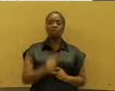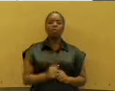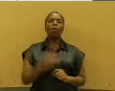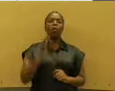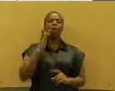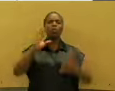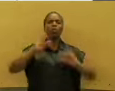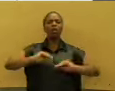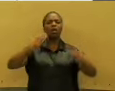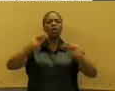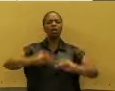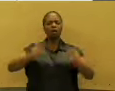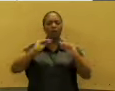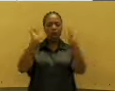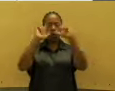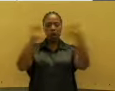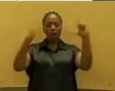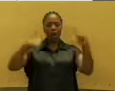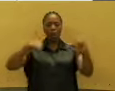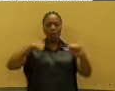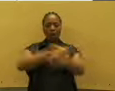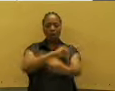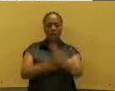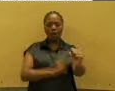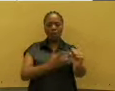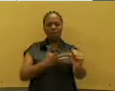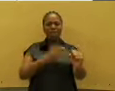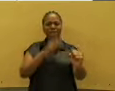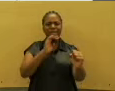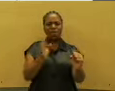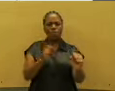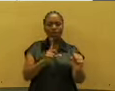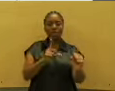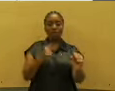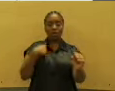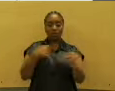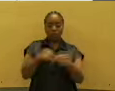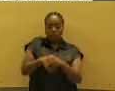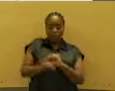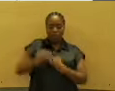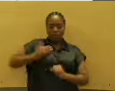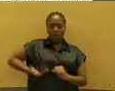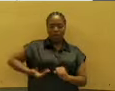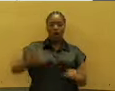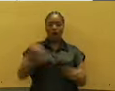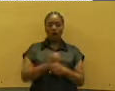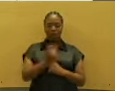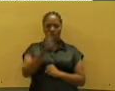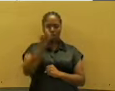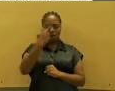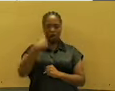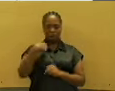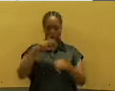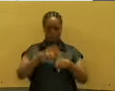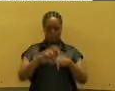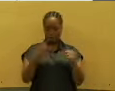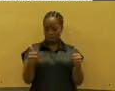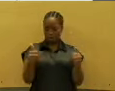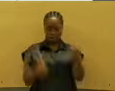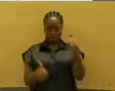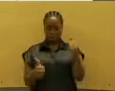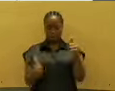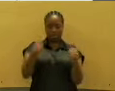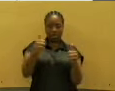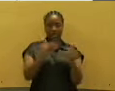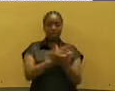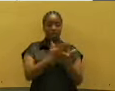is definitely something, or definitely an approach, that has helped us understand many of our inclusive practices. For people who do research,